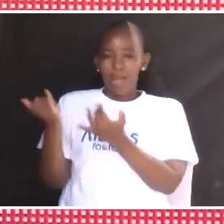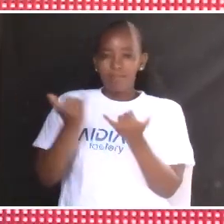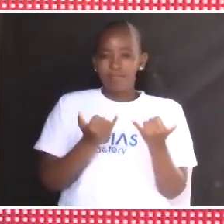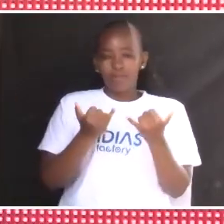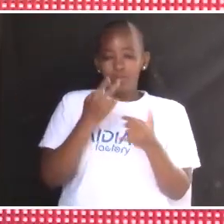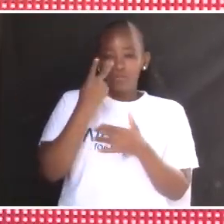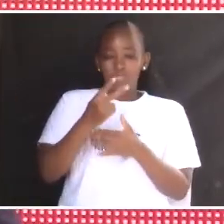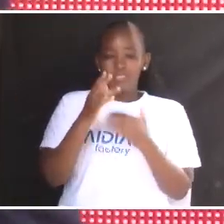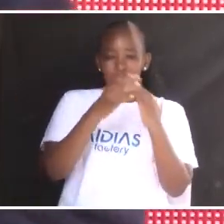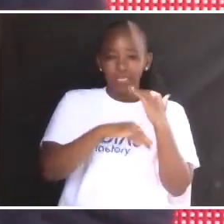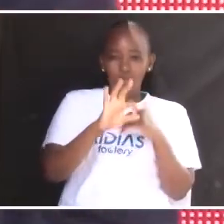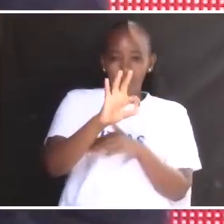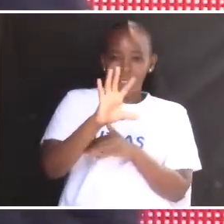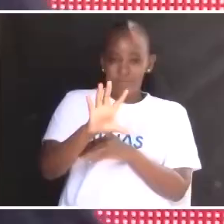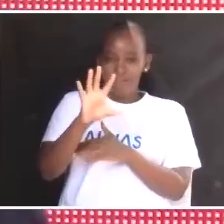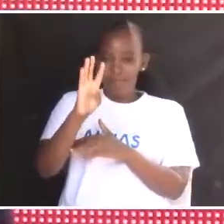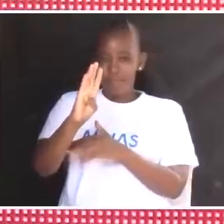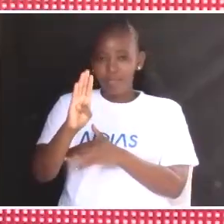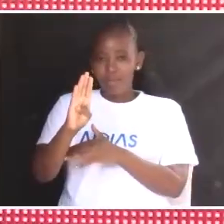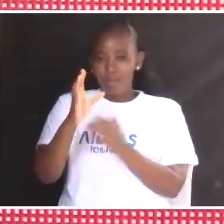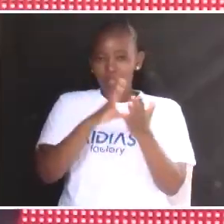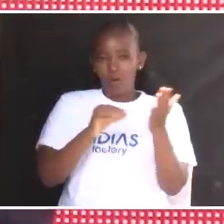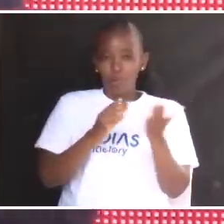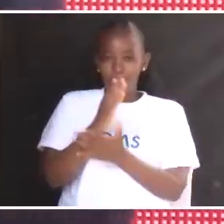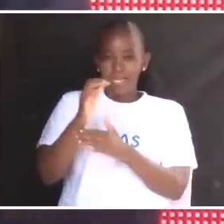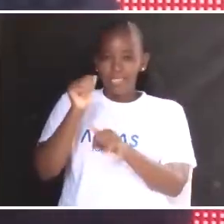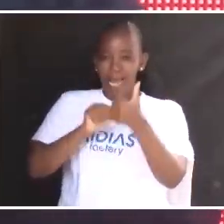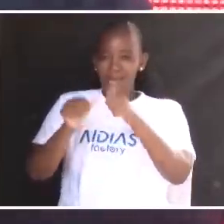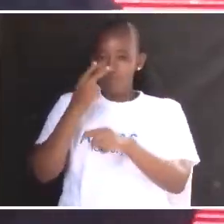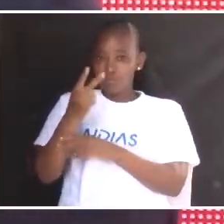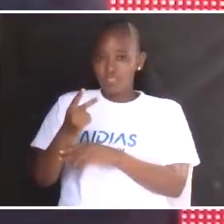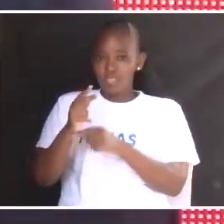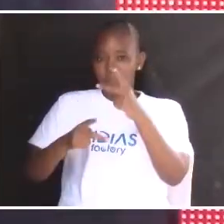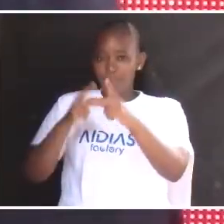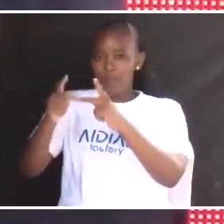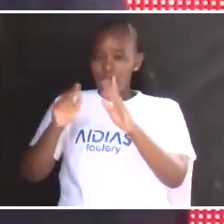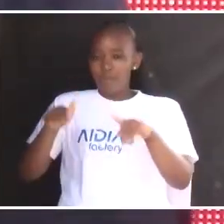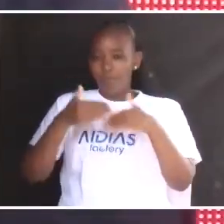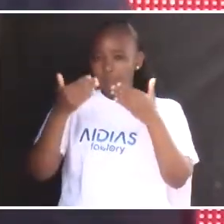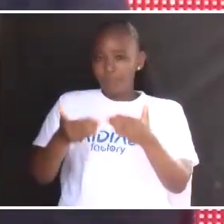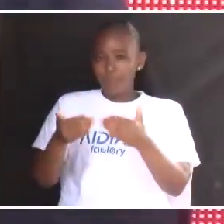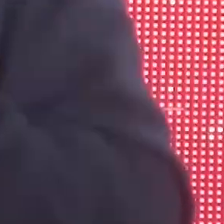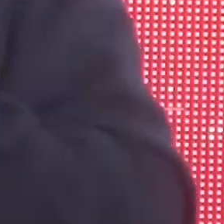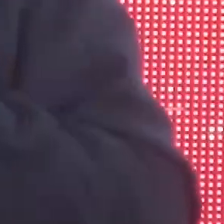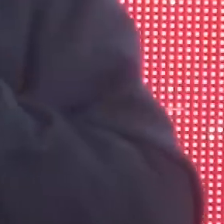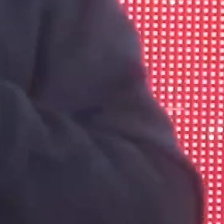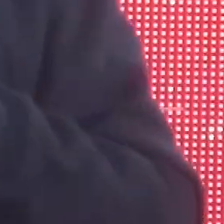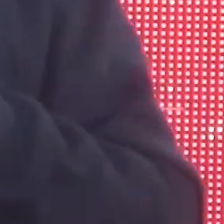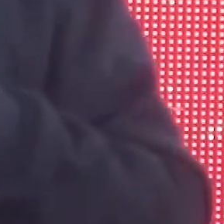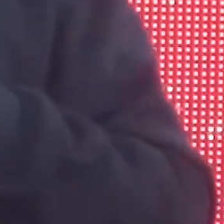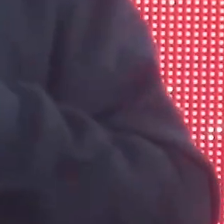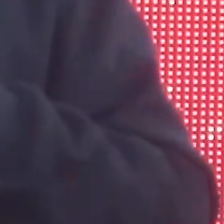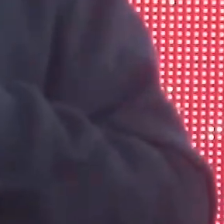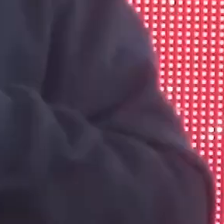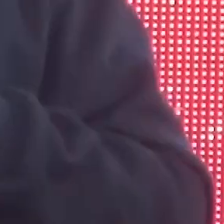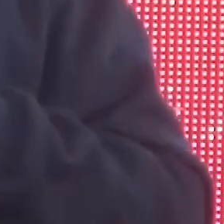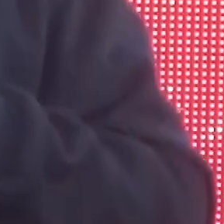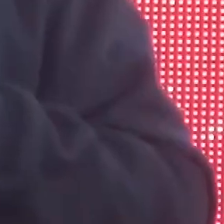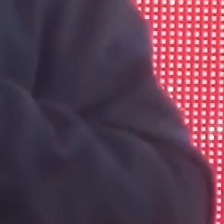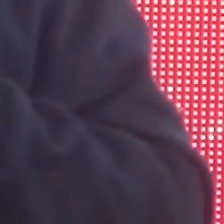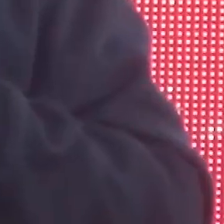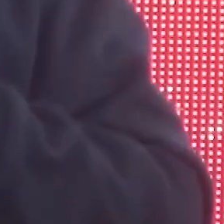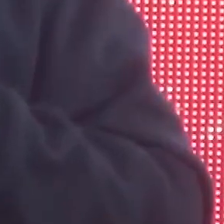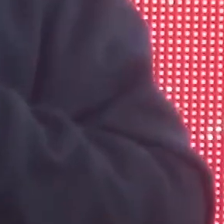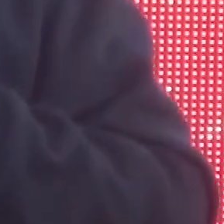Section 35B of the Copyright Act to see the procedure for issuing a takedown notice that allows you